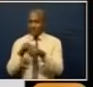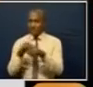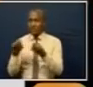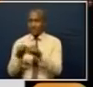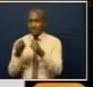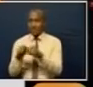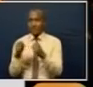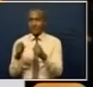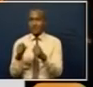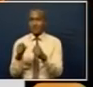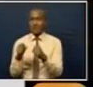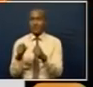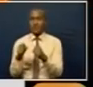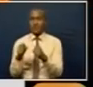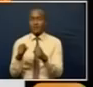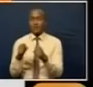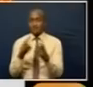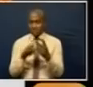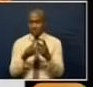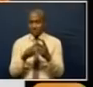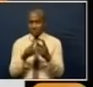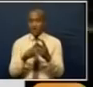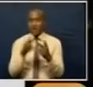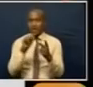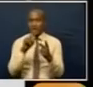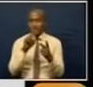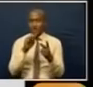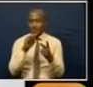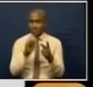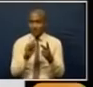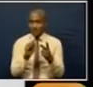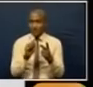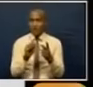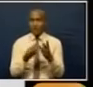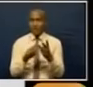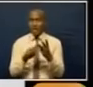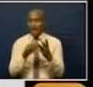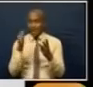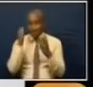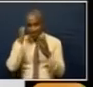it's called NDOC. We have NDMA. We have one of the police, one of the military, etc.